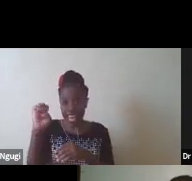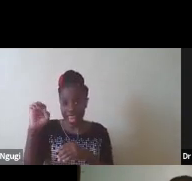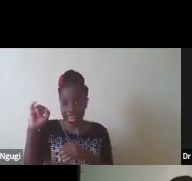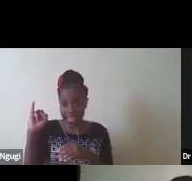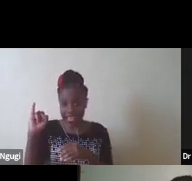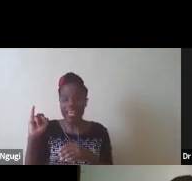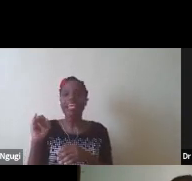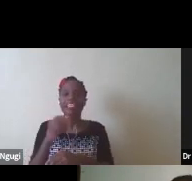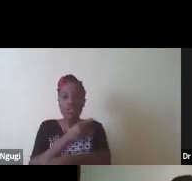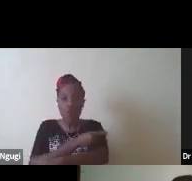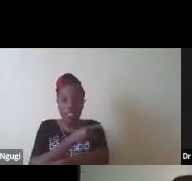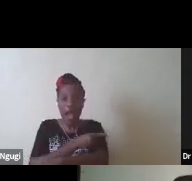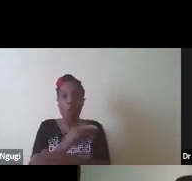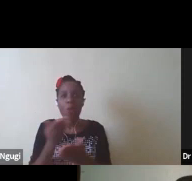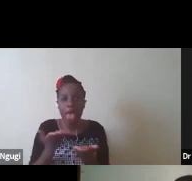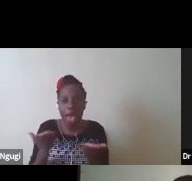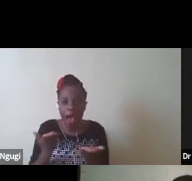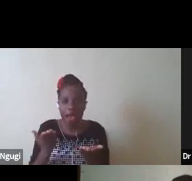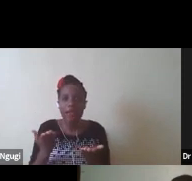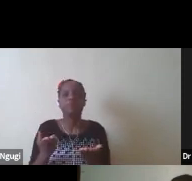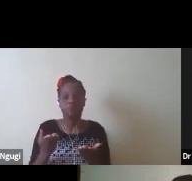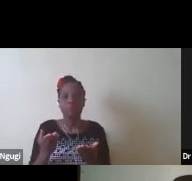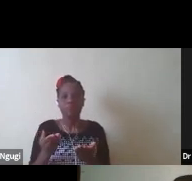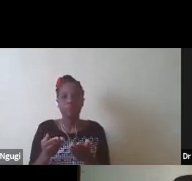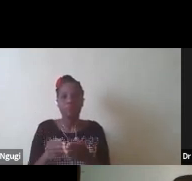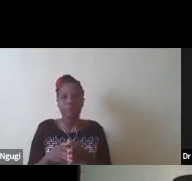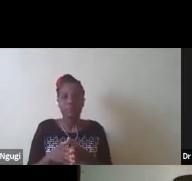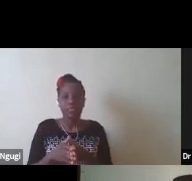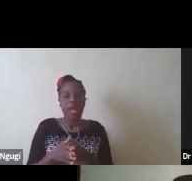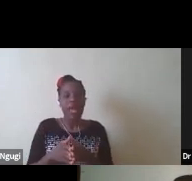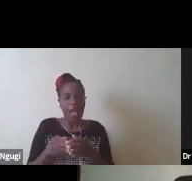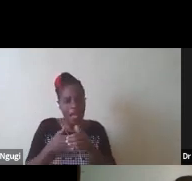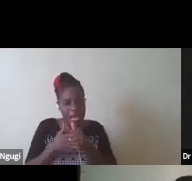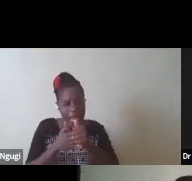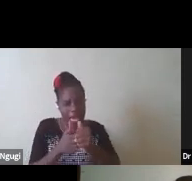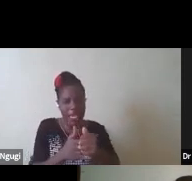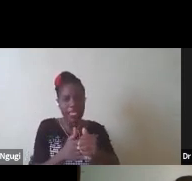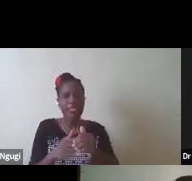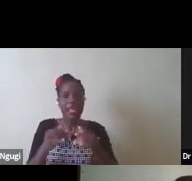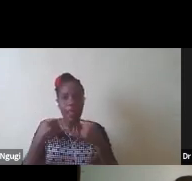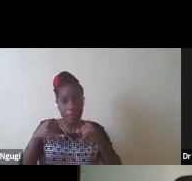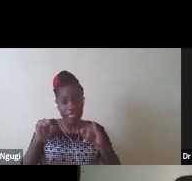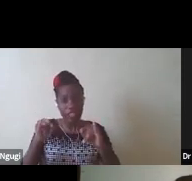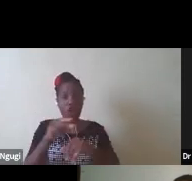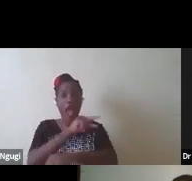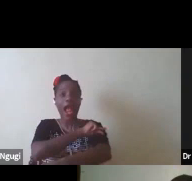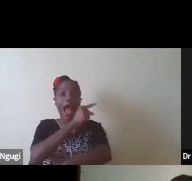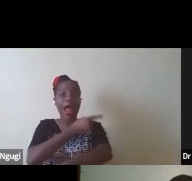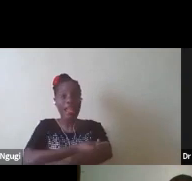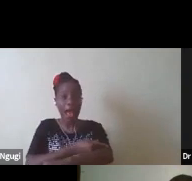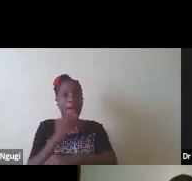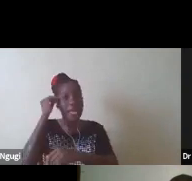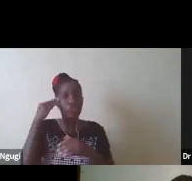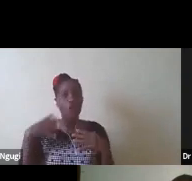chief executive of Mental Health Authority. And he has also been at the forefront of the enactment and implementation of Ghana's mental